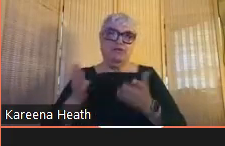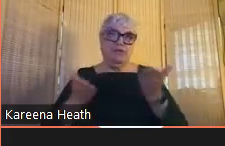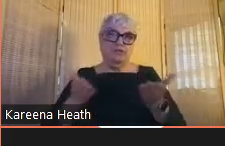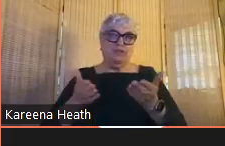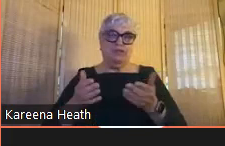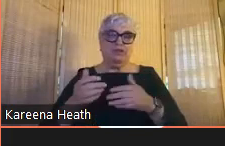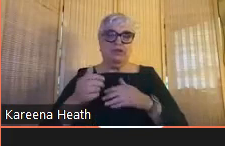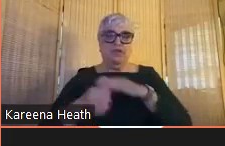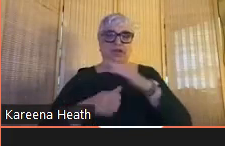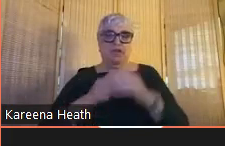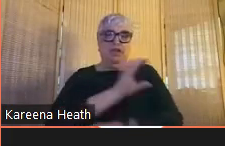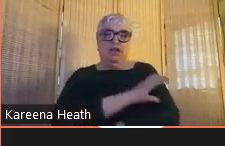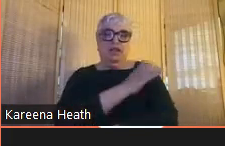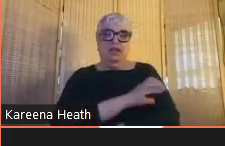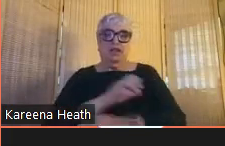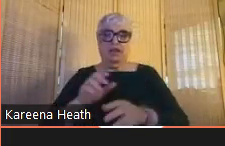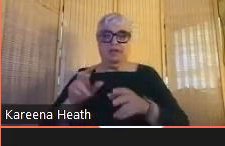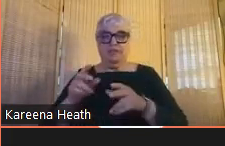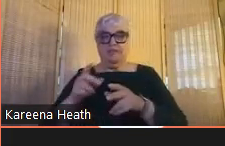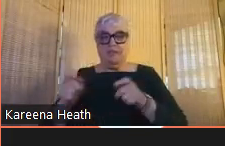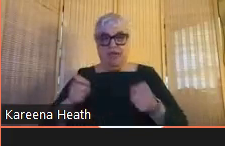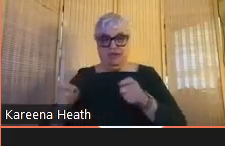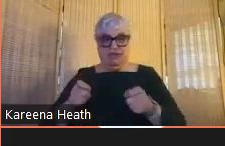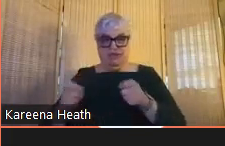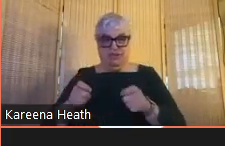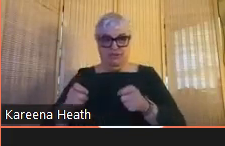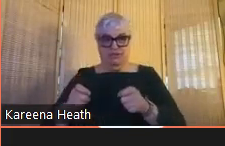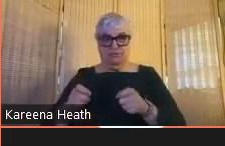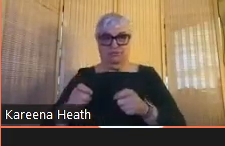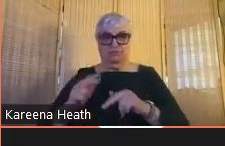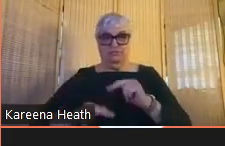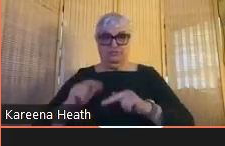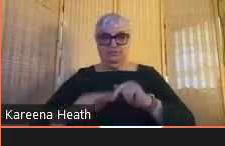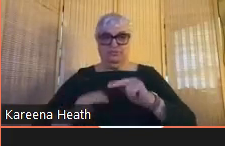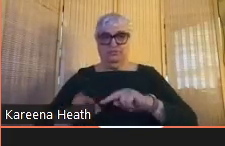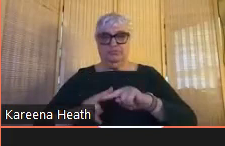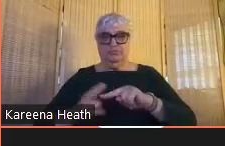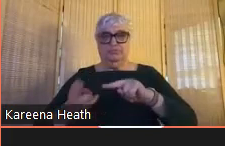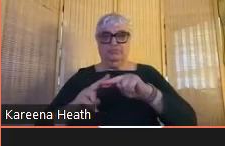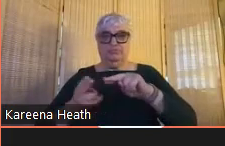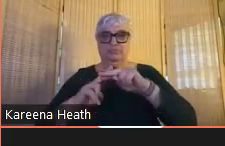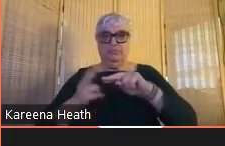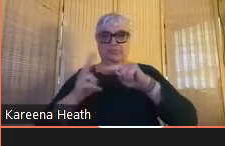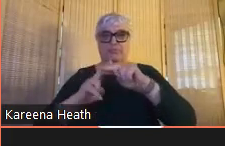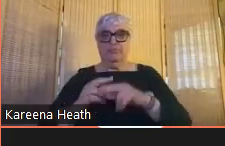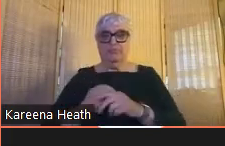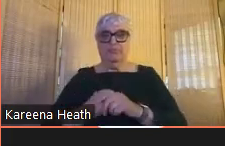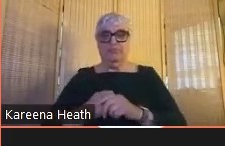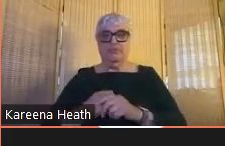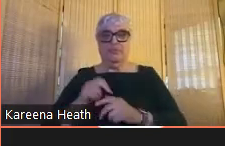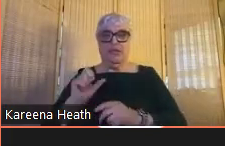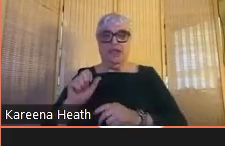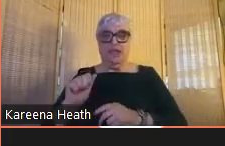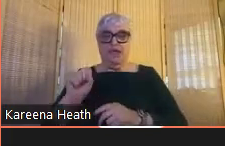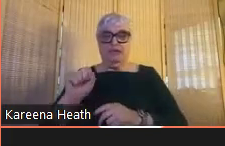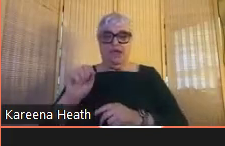live under the clinically managed realm. And again, they build as they would in the continuum. That is ASAM